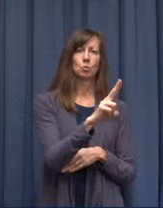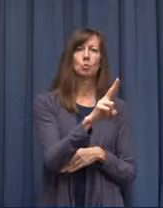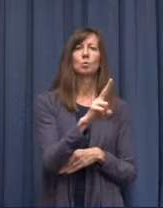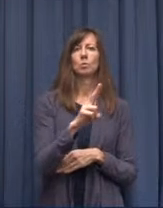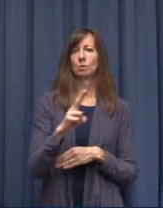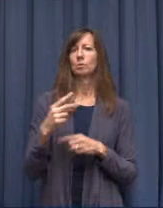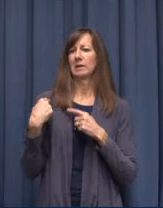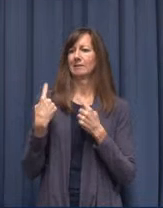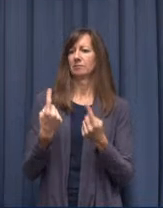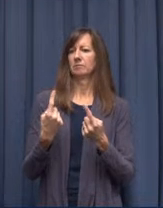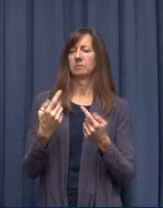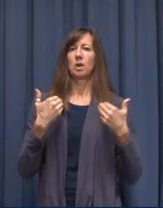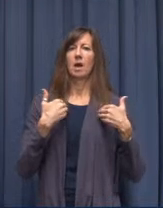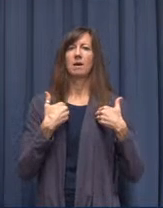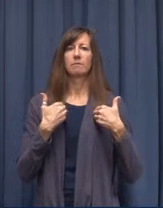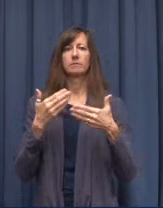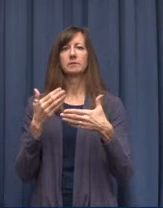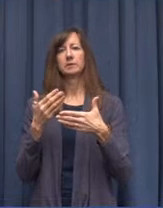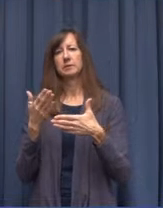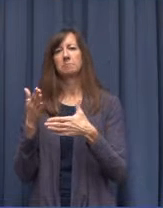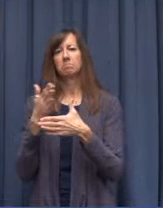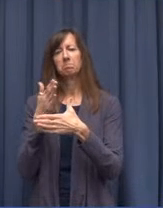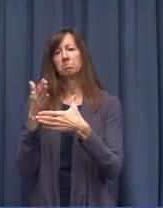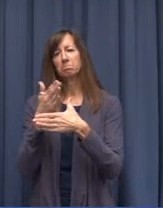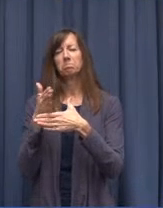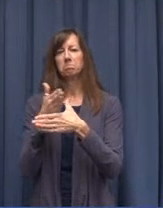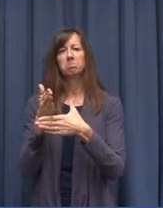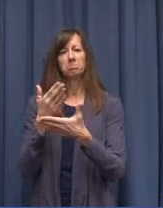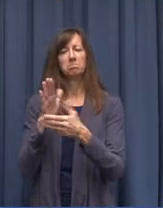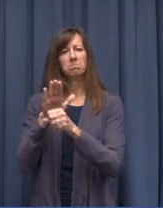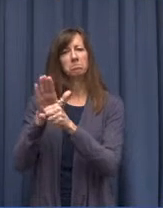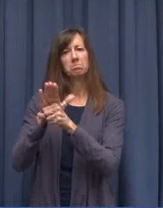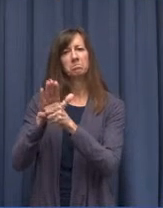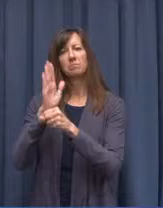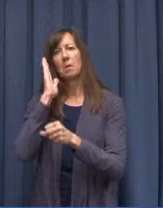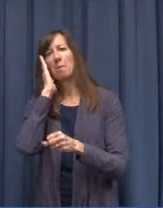and medium-term capacity if needed within our hospitals.